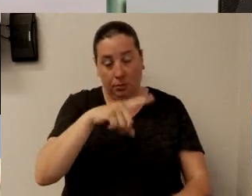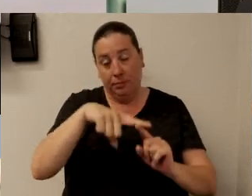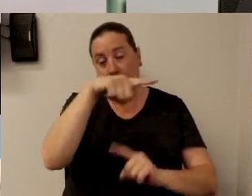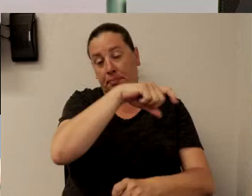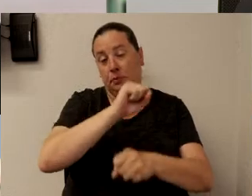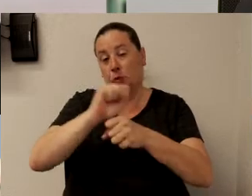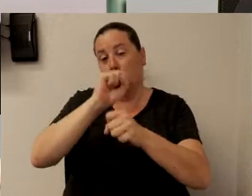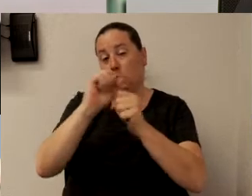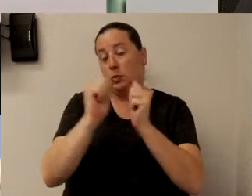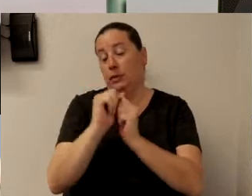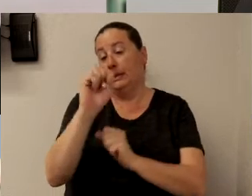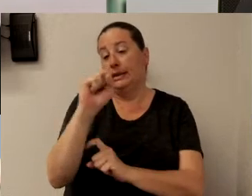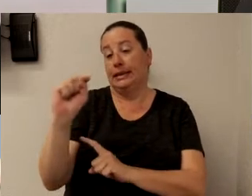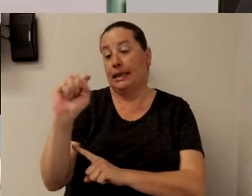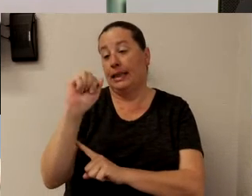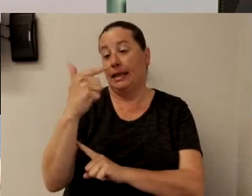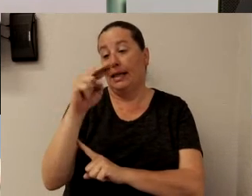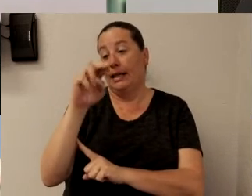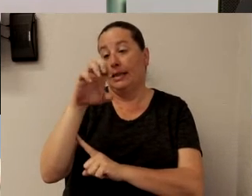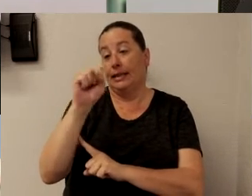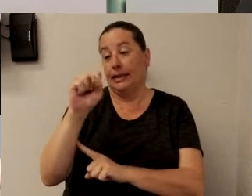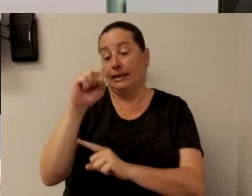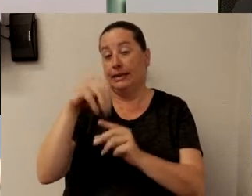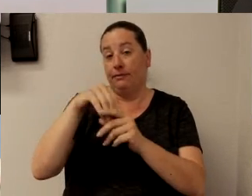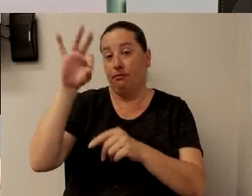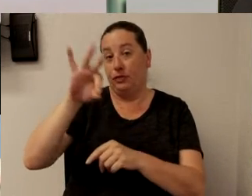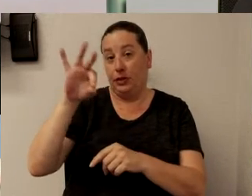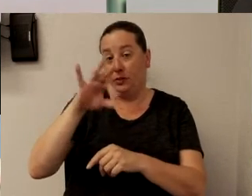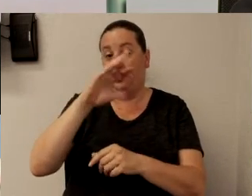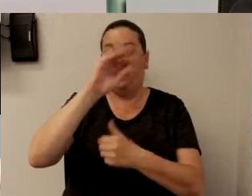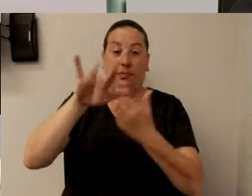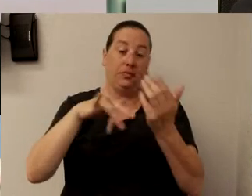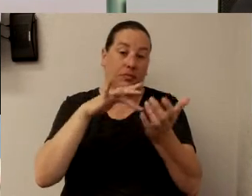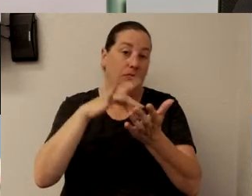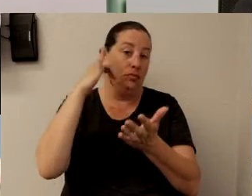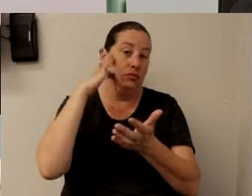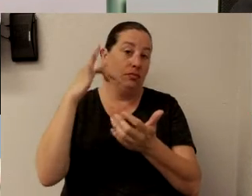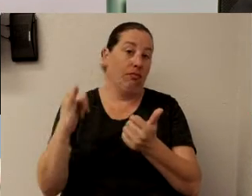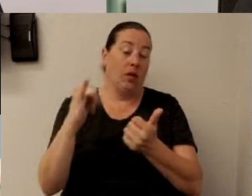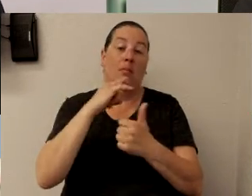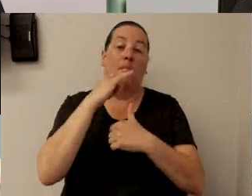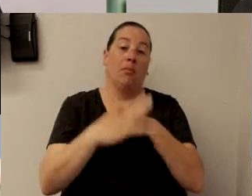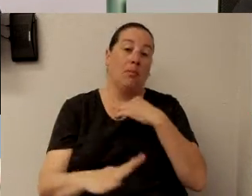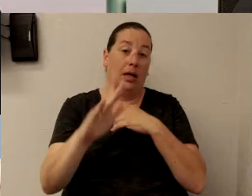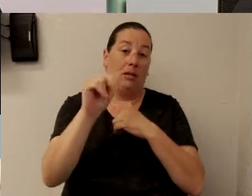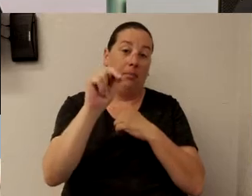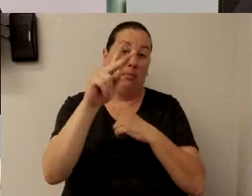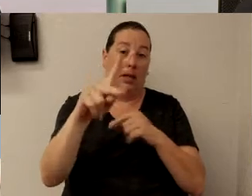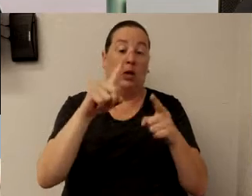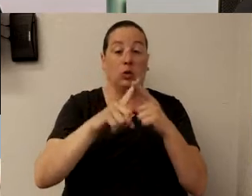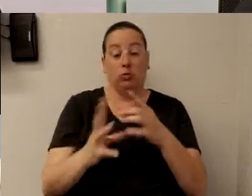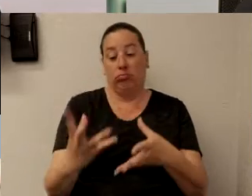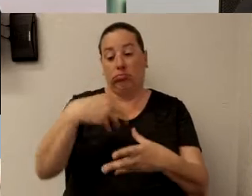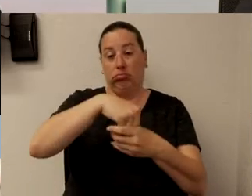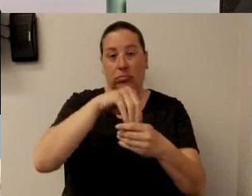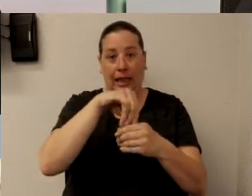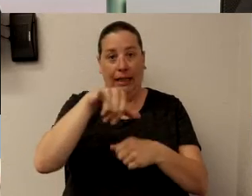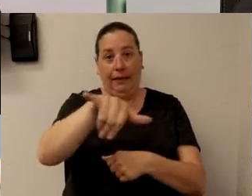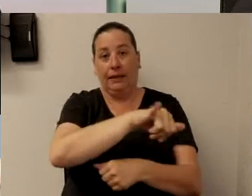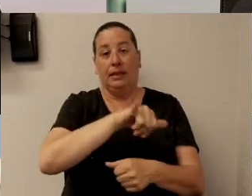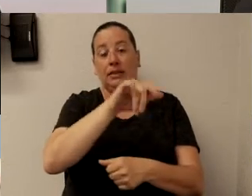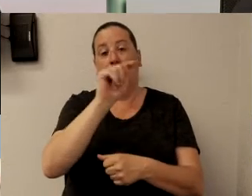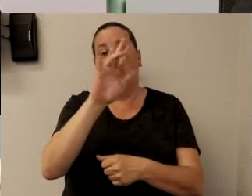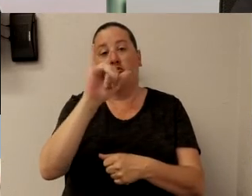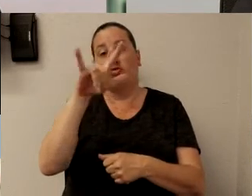in Fresno and the Central California Blood Bank to participate in these trials, in these studies.